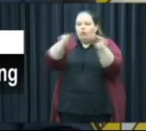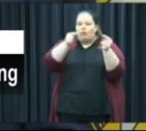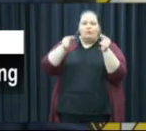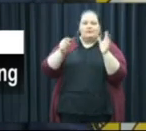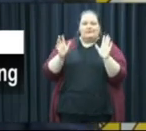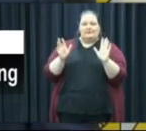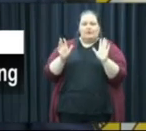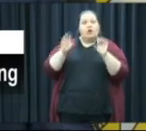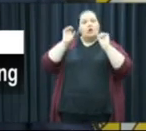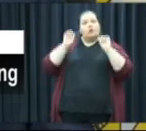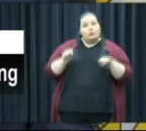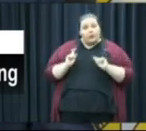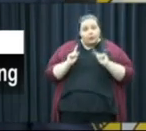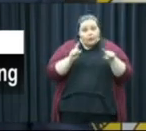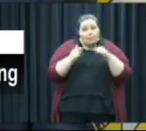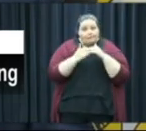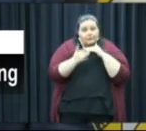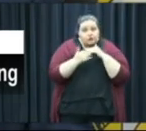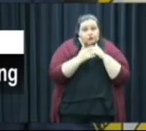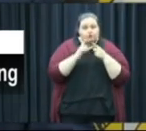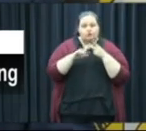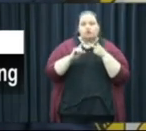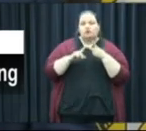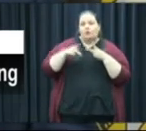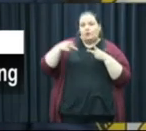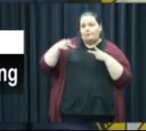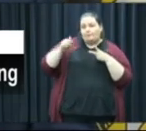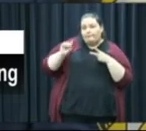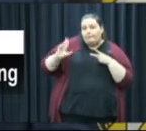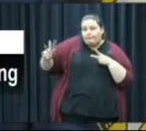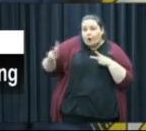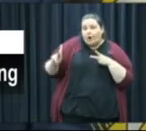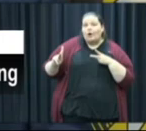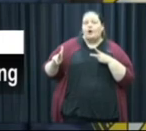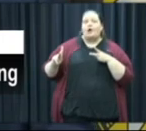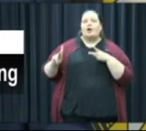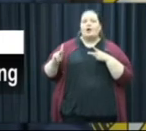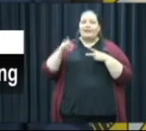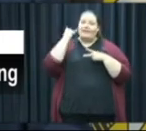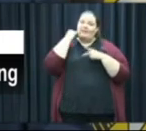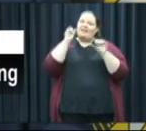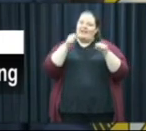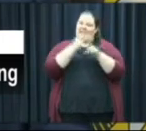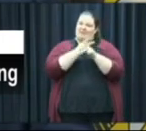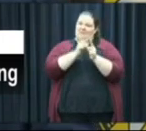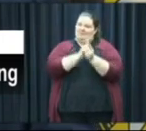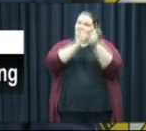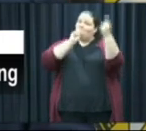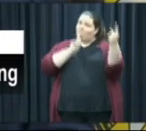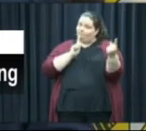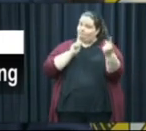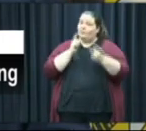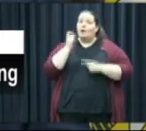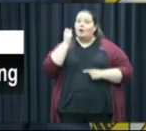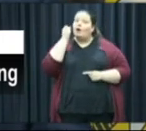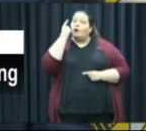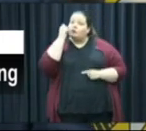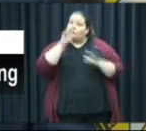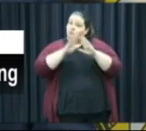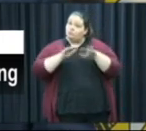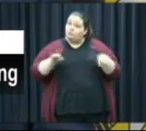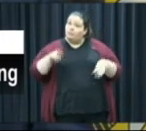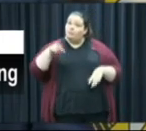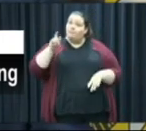as they maintain 2 meters of space from other households. But playgrounds are not open. This includes those in municipal